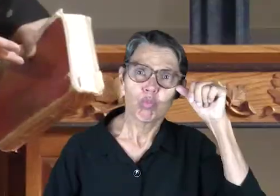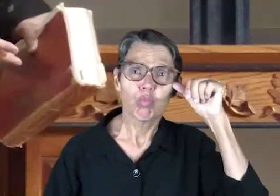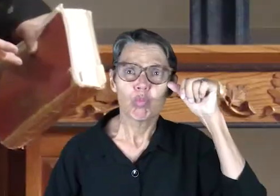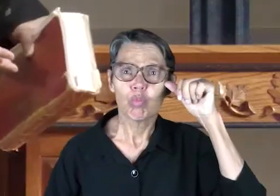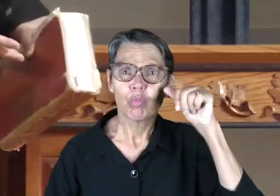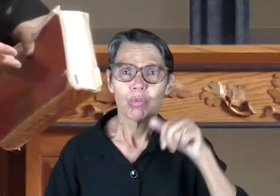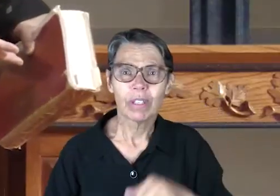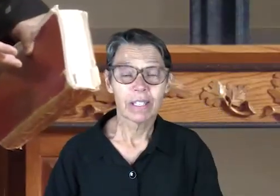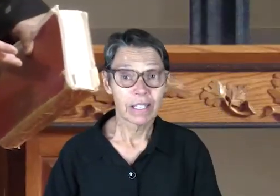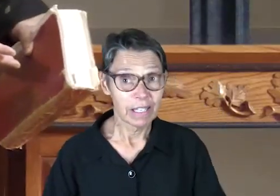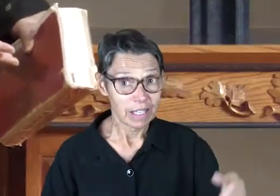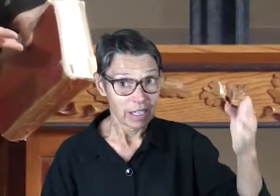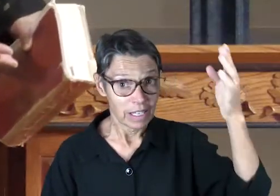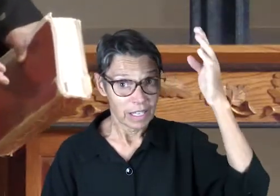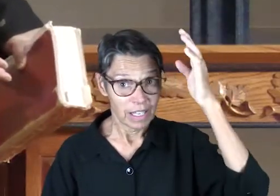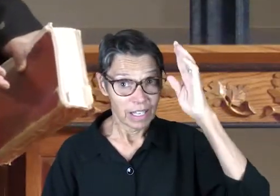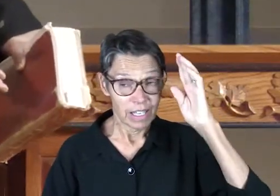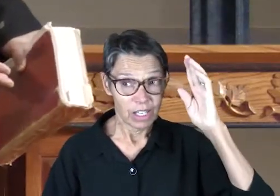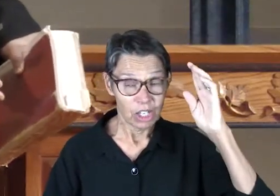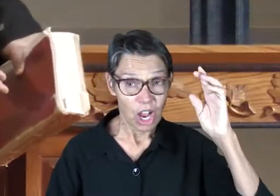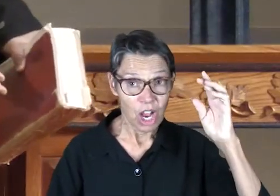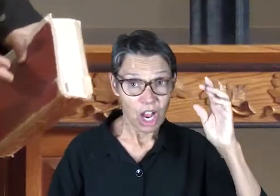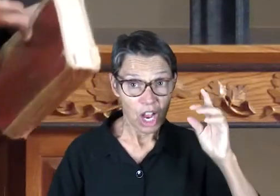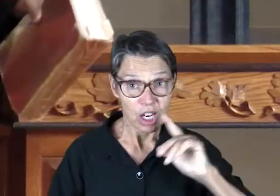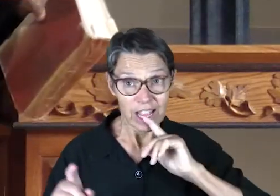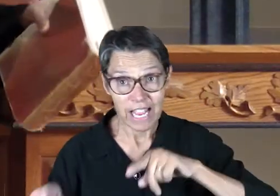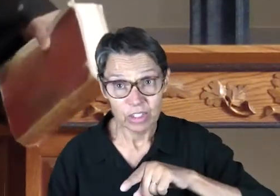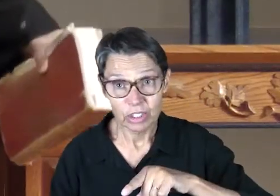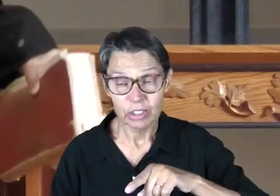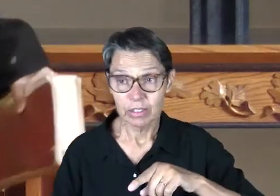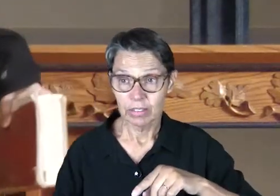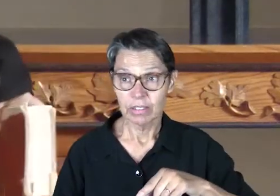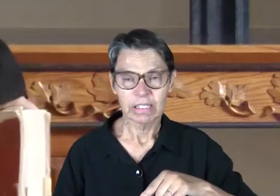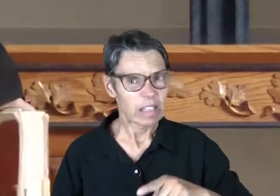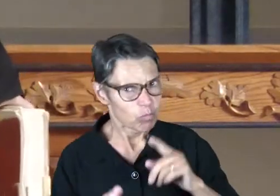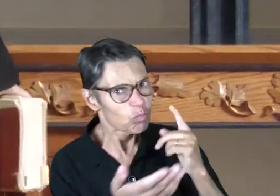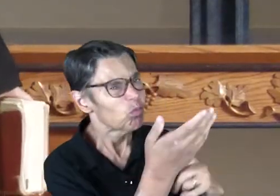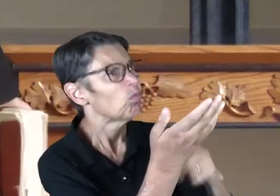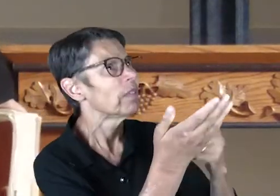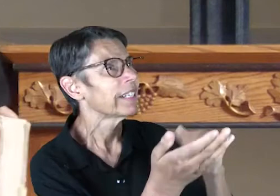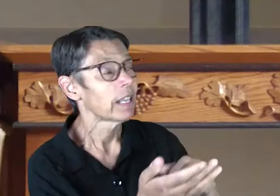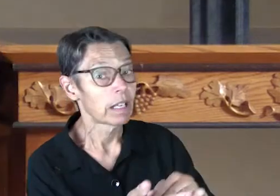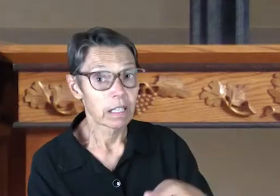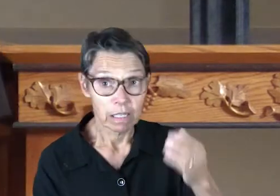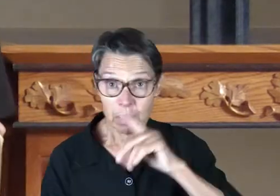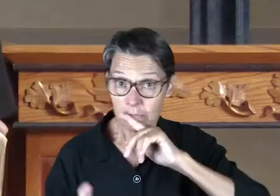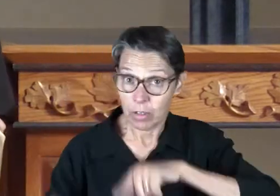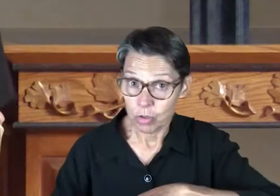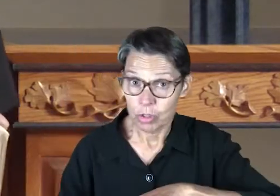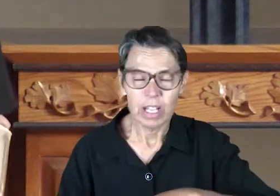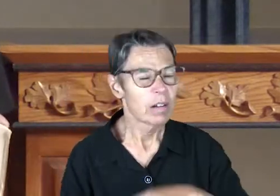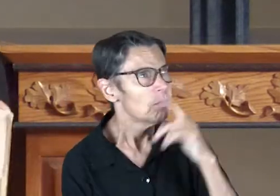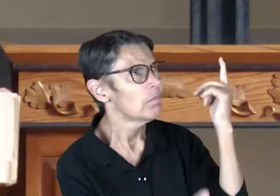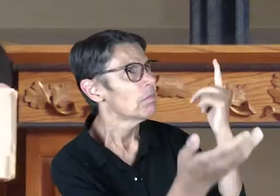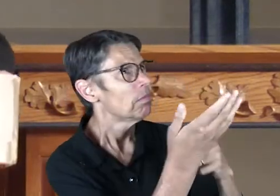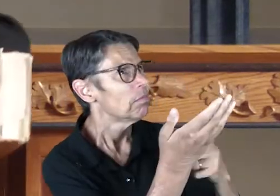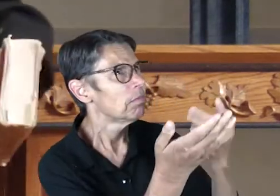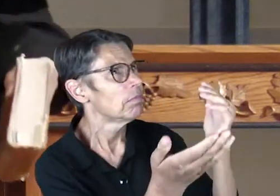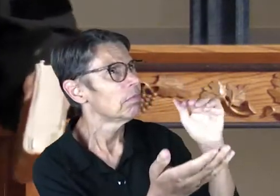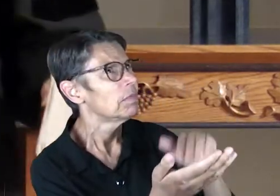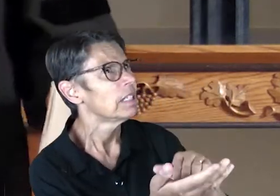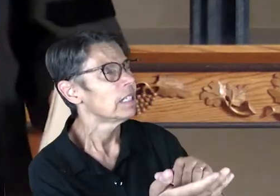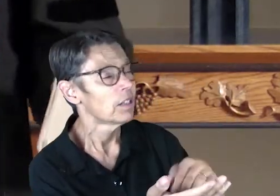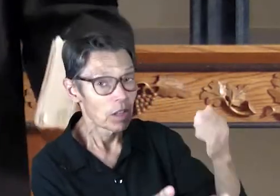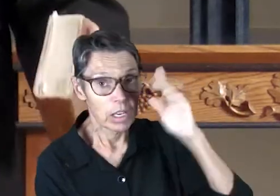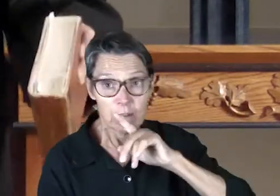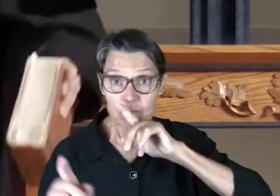got to give him a T for tenacity. God answers everyone, and he just takes God to God's very edge. It says God gets angry and says, look,